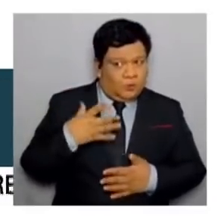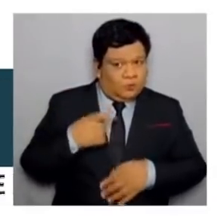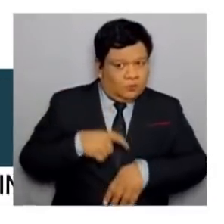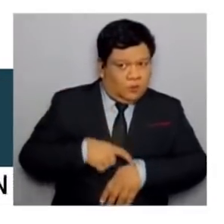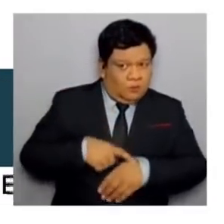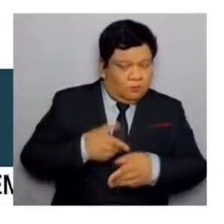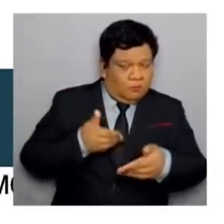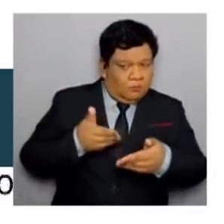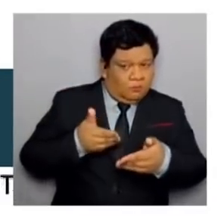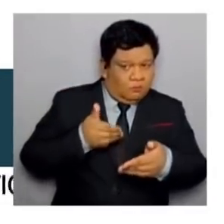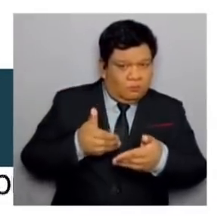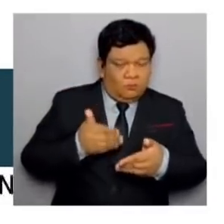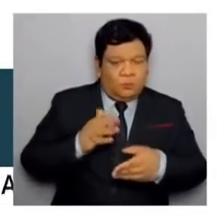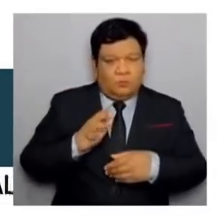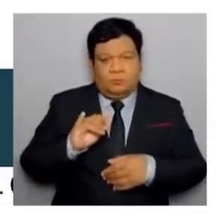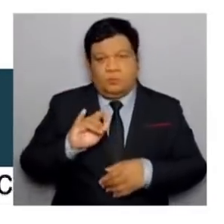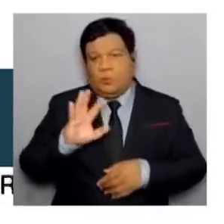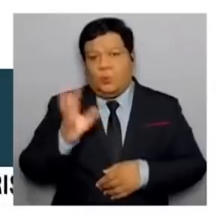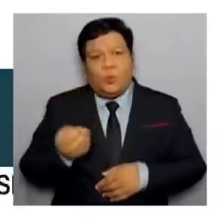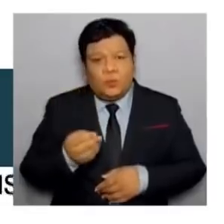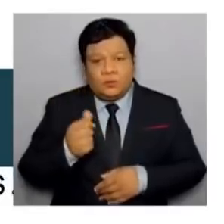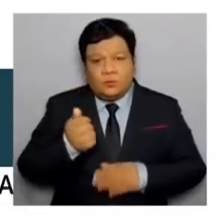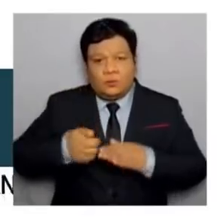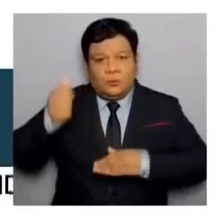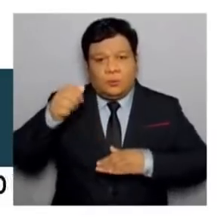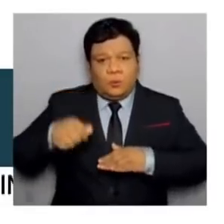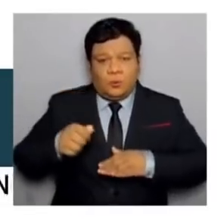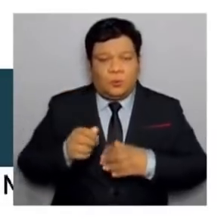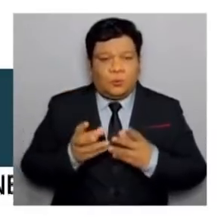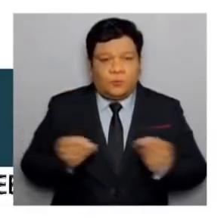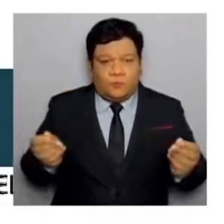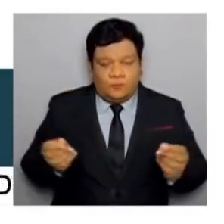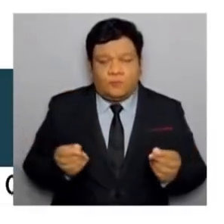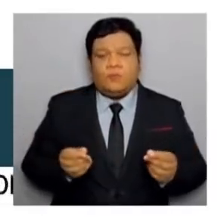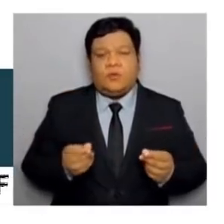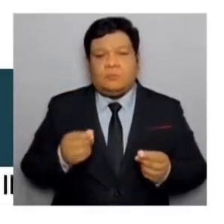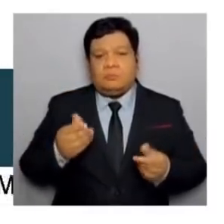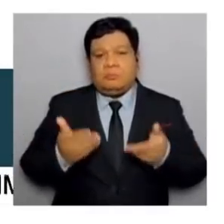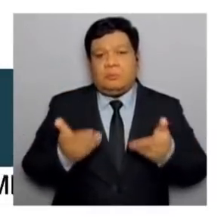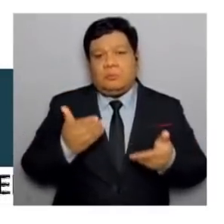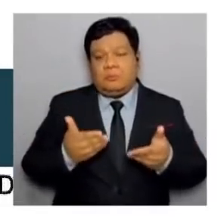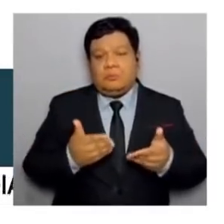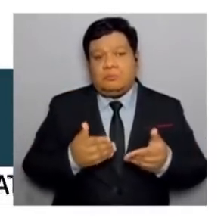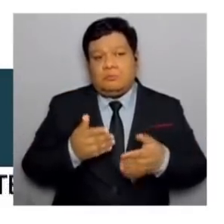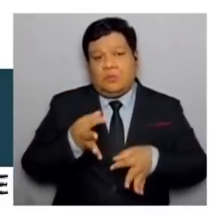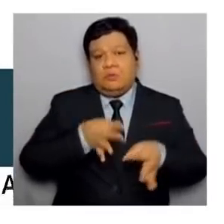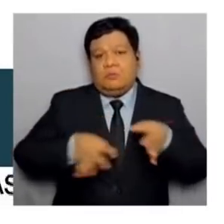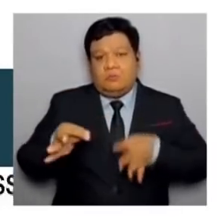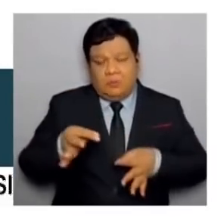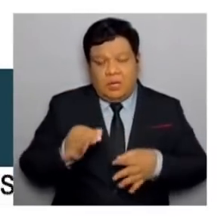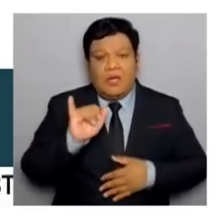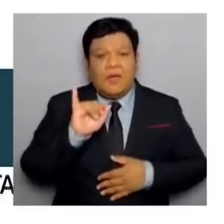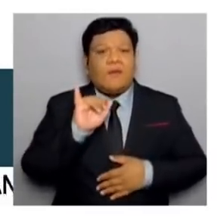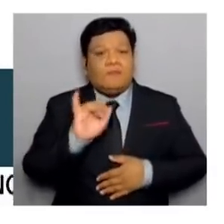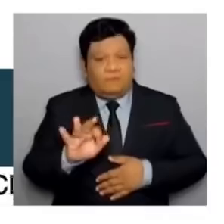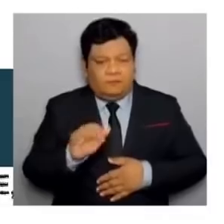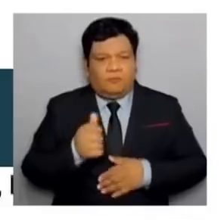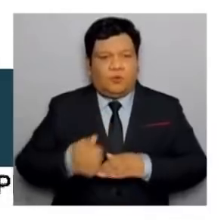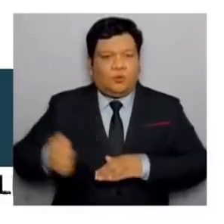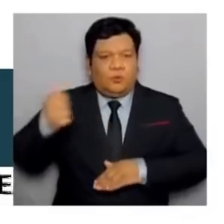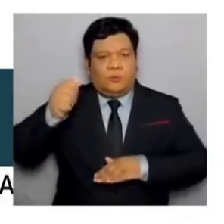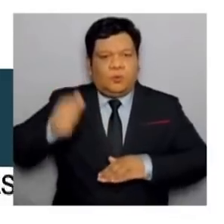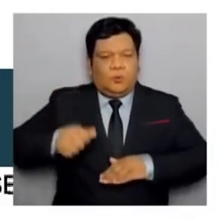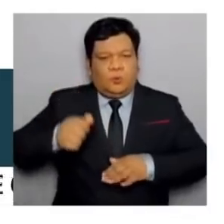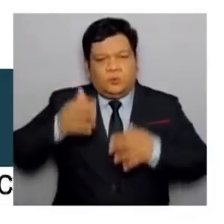ito ma-resolve na Supreme Court as soon as possible. So there will always be the threat that he will be replaced if ever the Supreme Court will